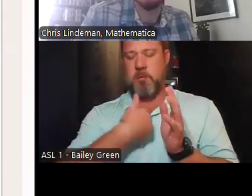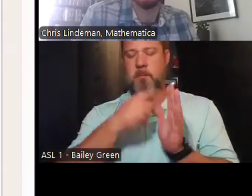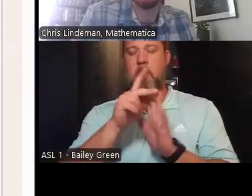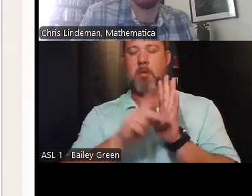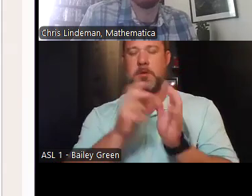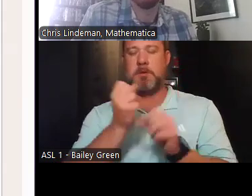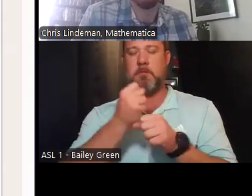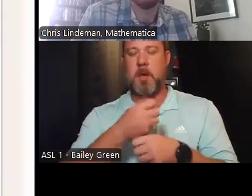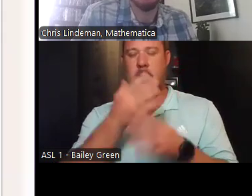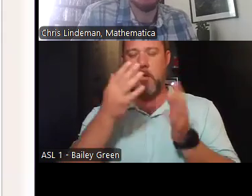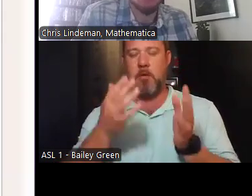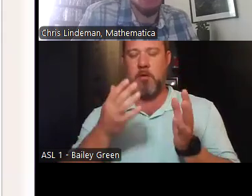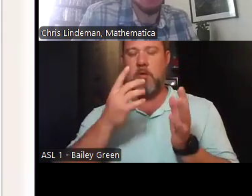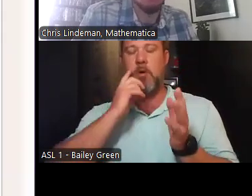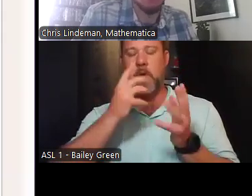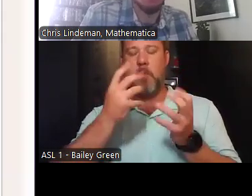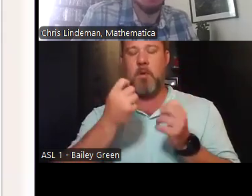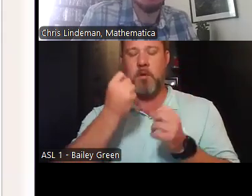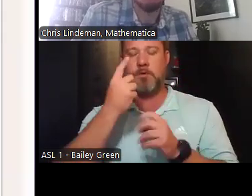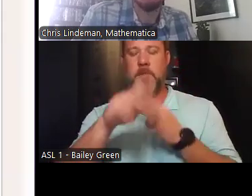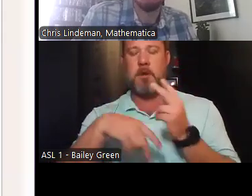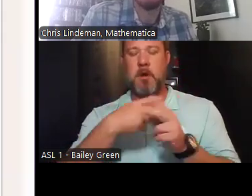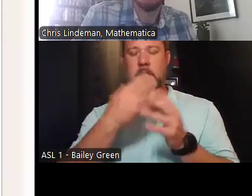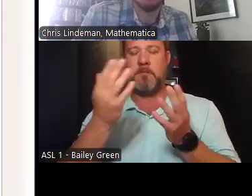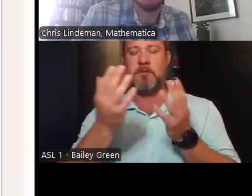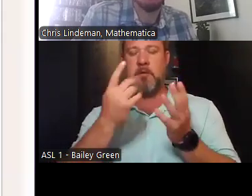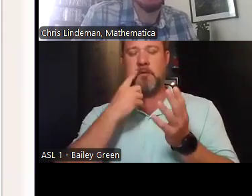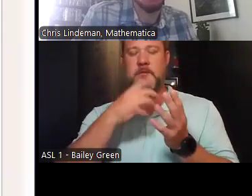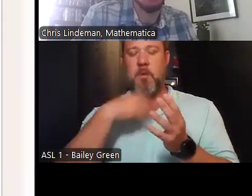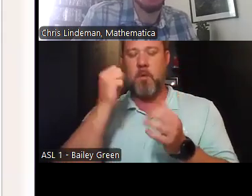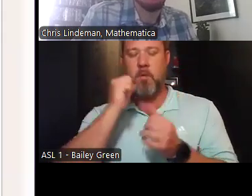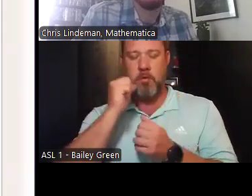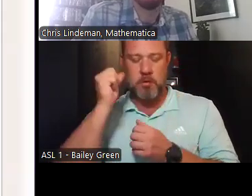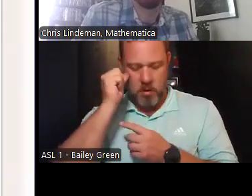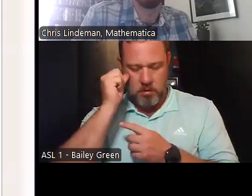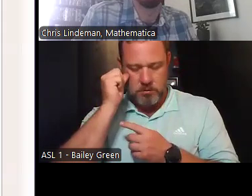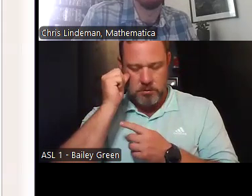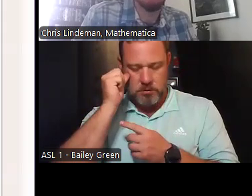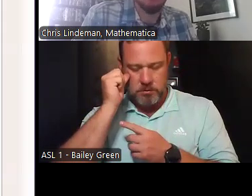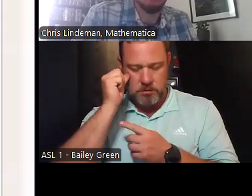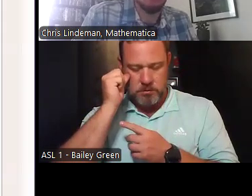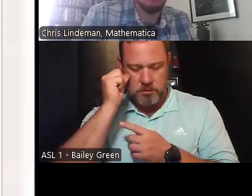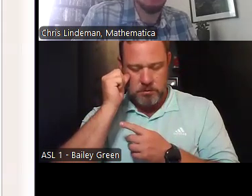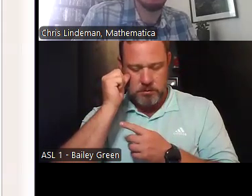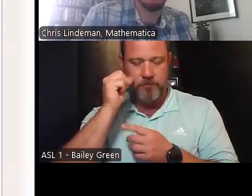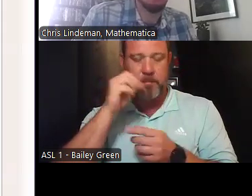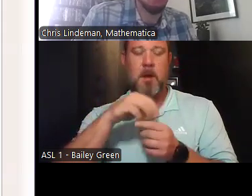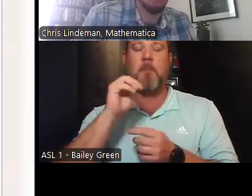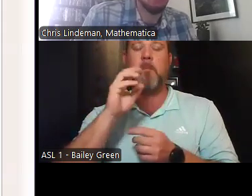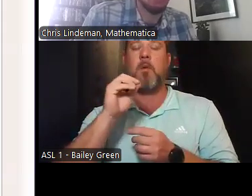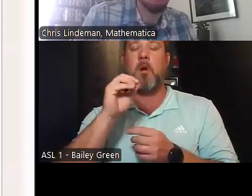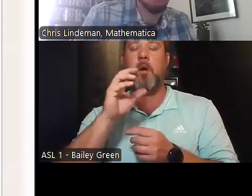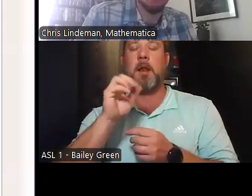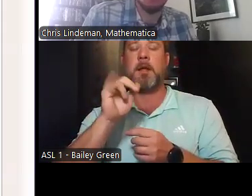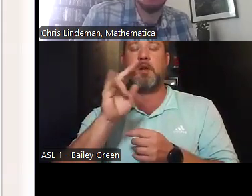want to understand the types of services available for older adults specifically in Mono County and